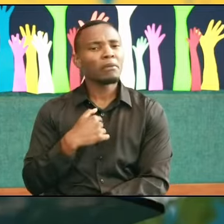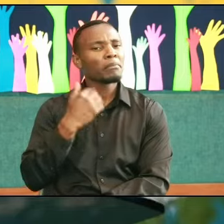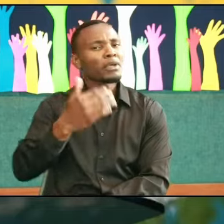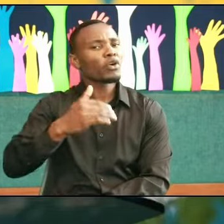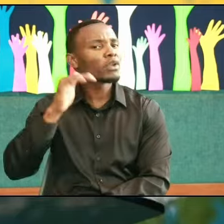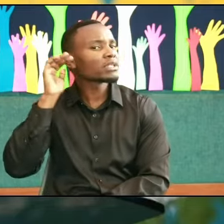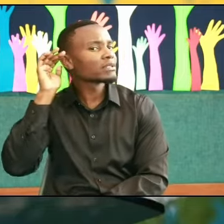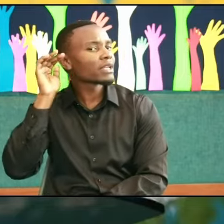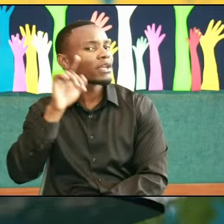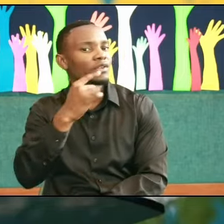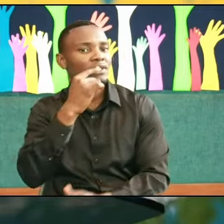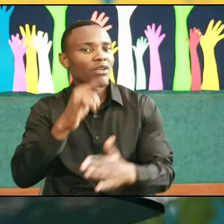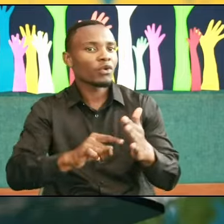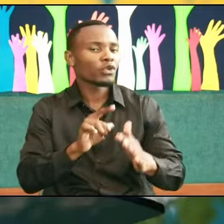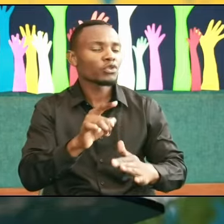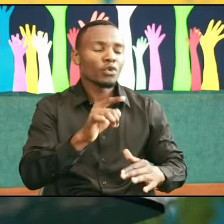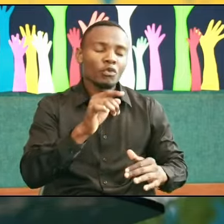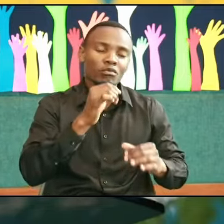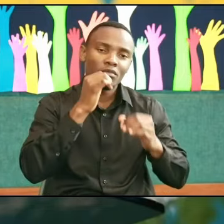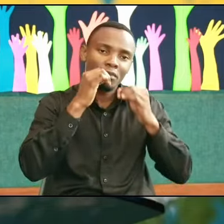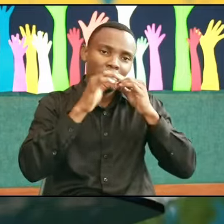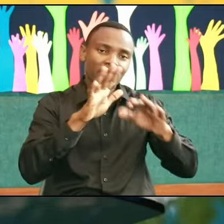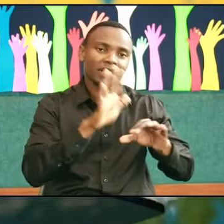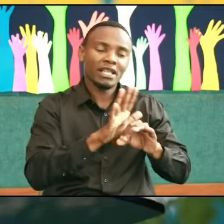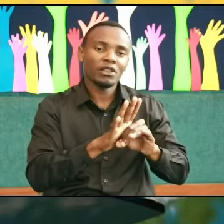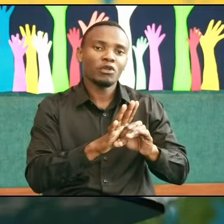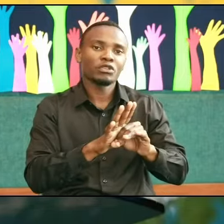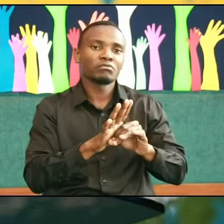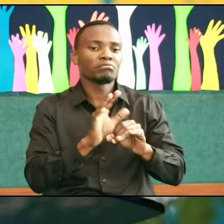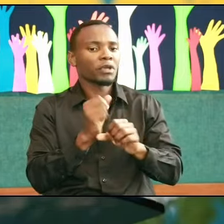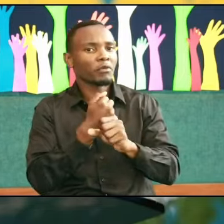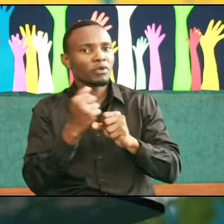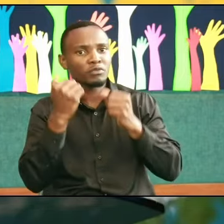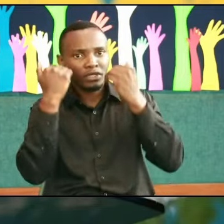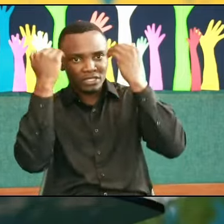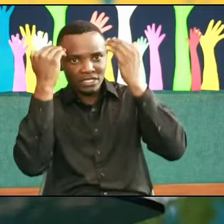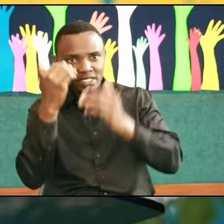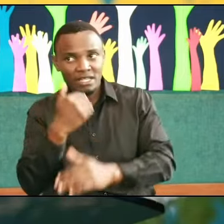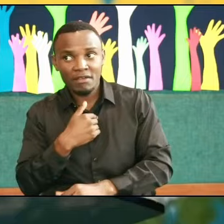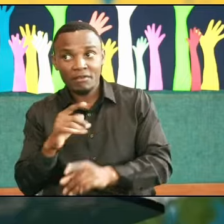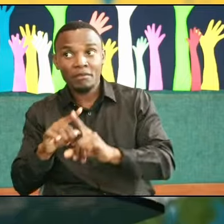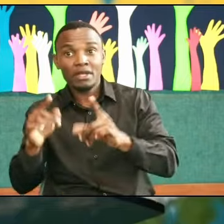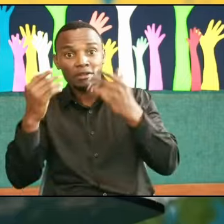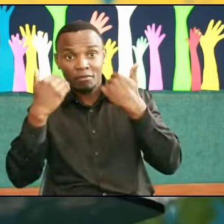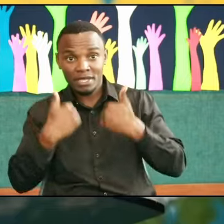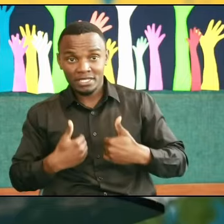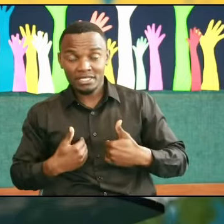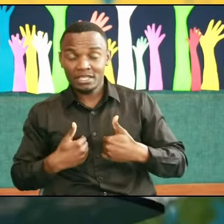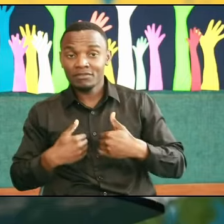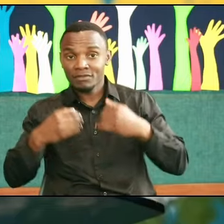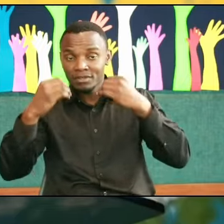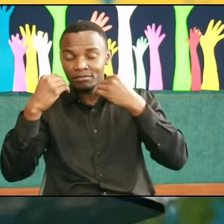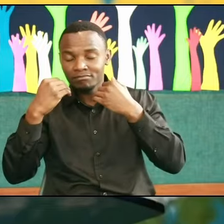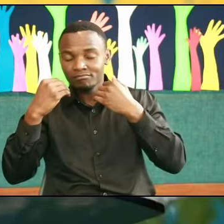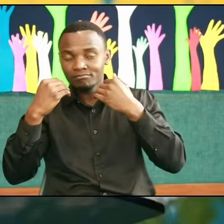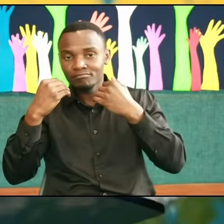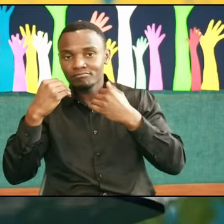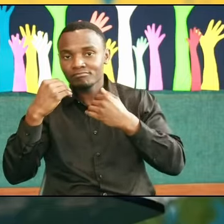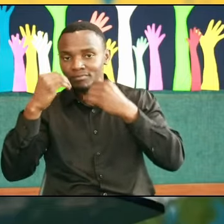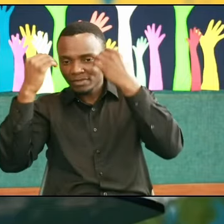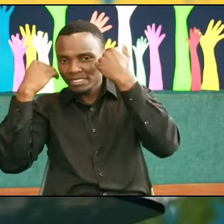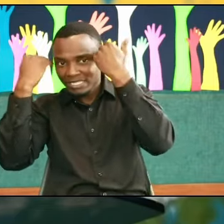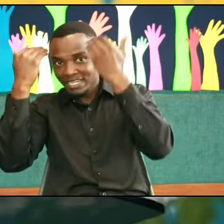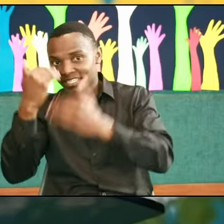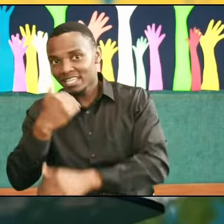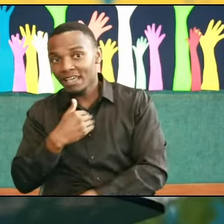saying you are too blessed to be stressed, but I have my stresses. I said, okay, you can keep them. But for me, the Bible says in